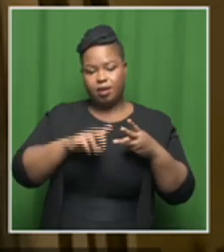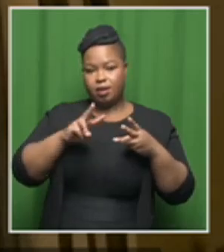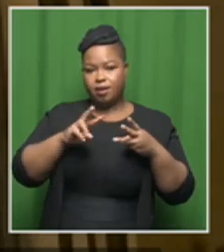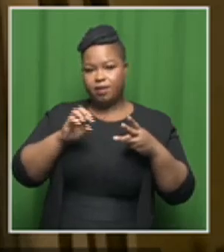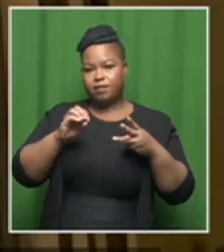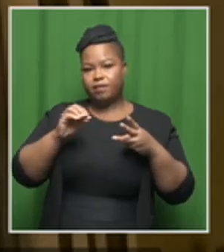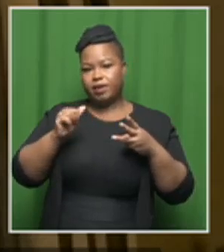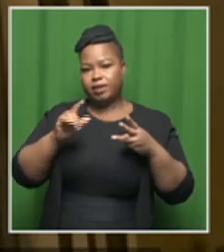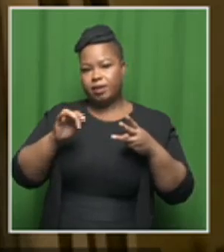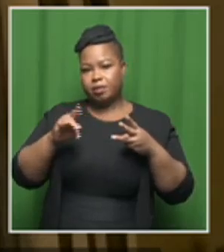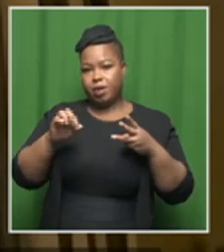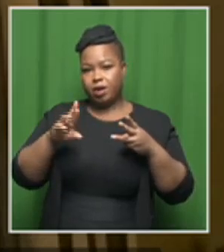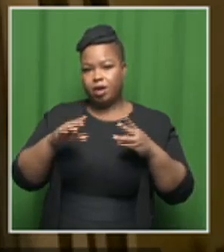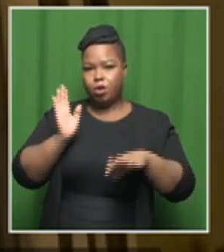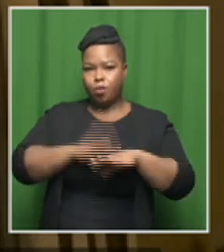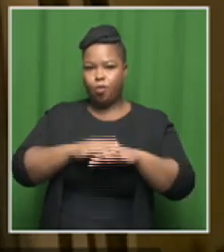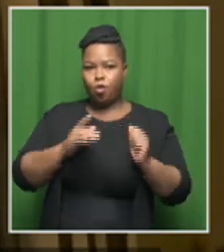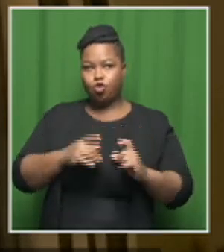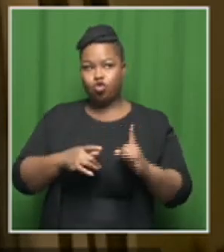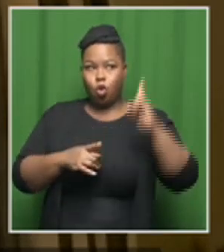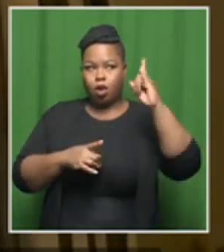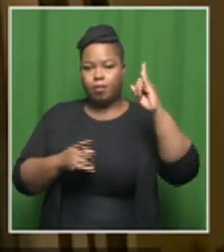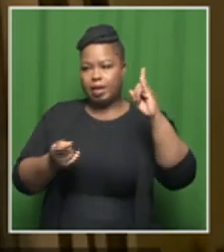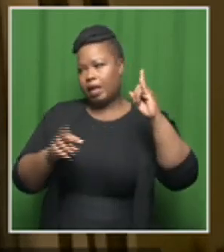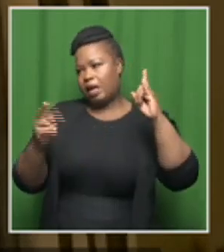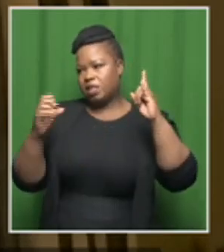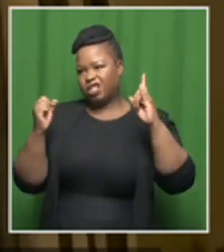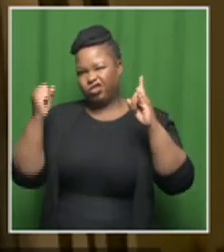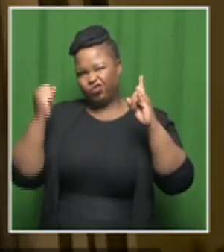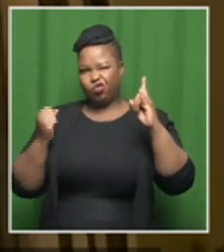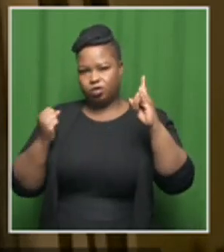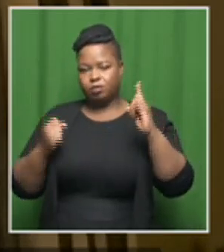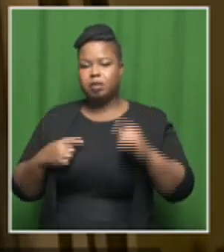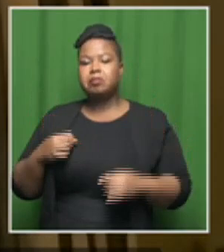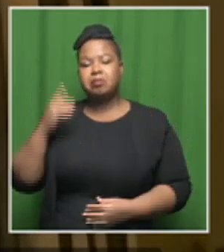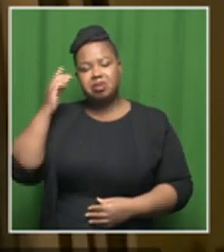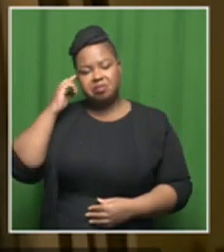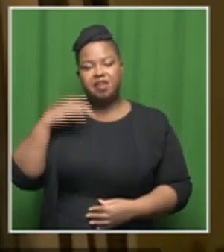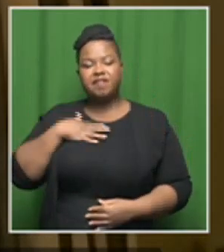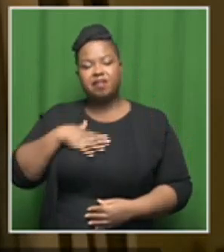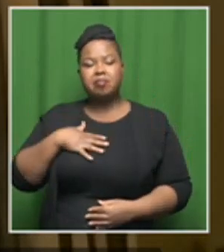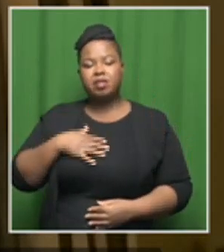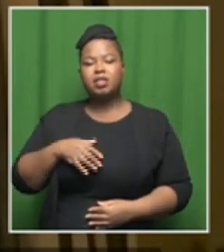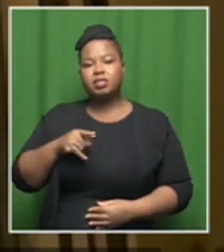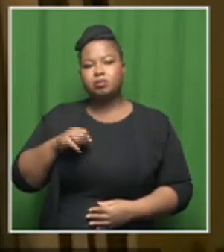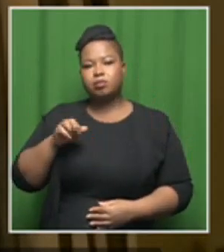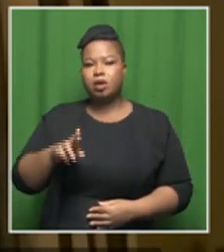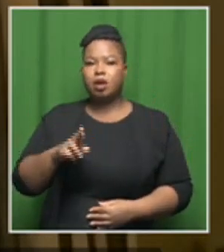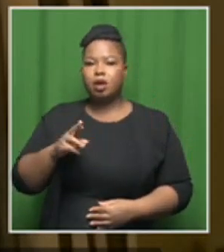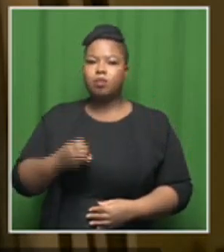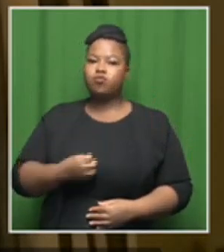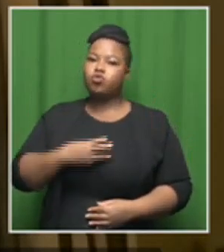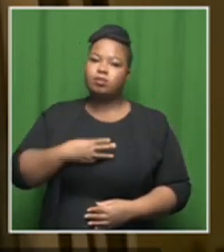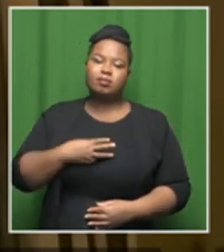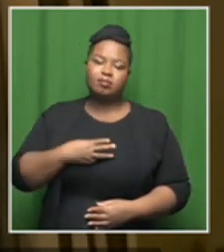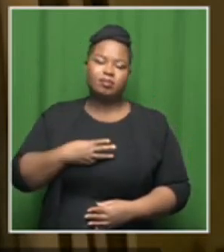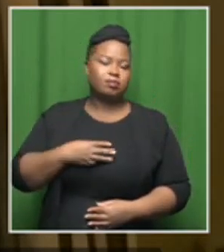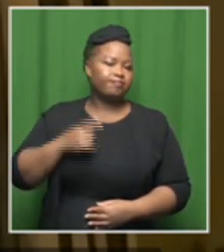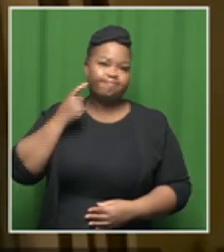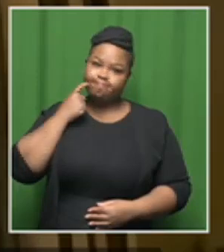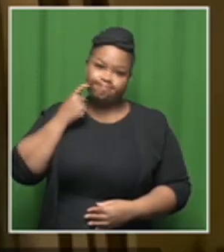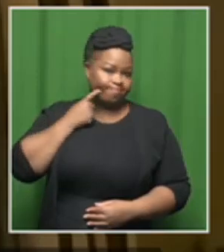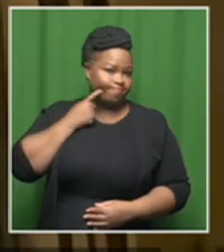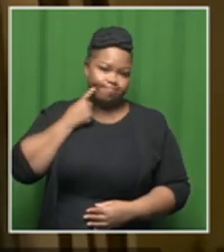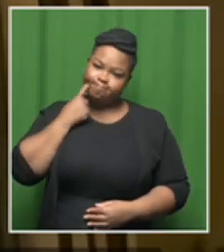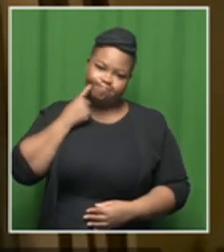So I'm a forever optimist when it comes to the Spar Proteas, and I know what they can do. It's not going to be easy. It's not going to be